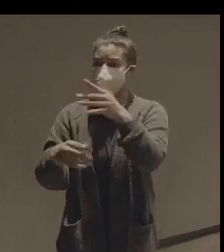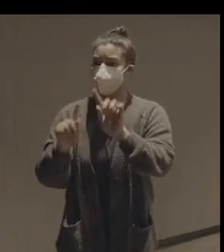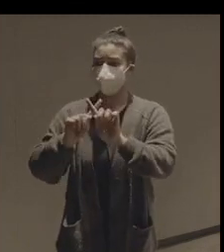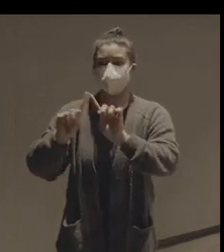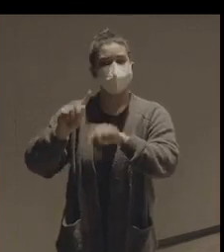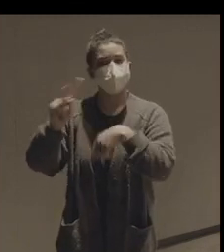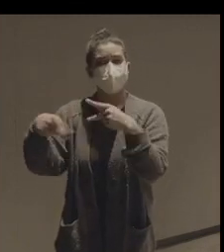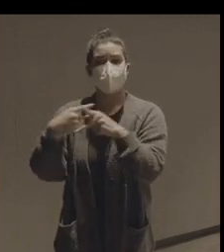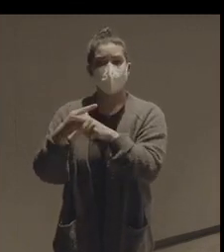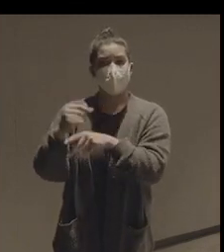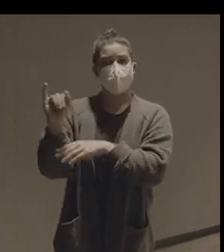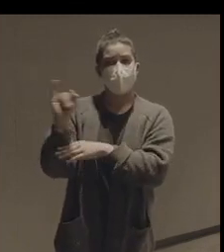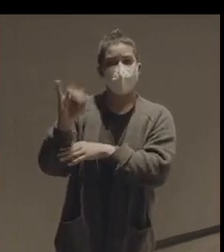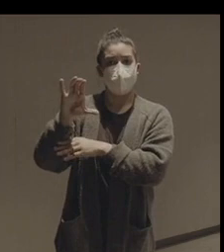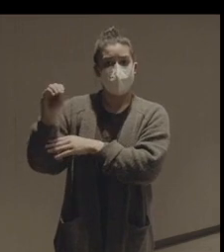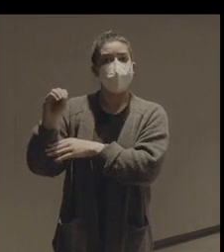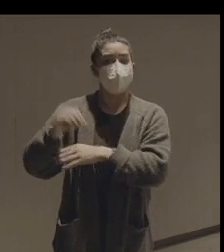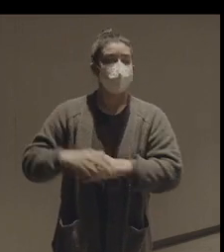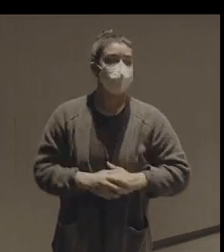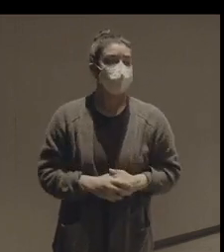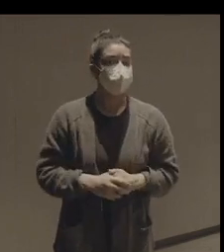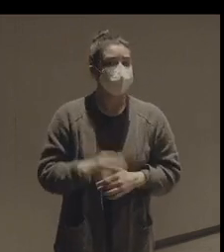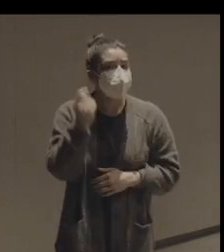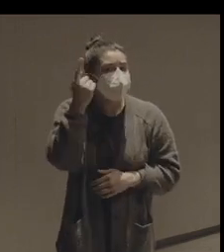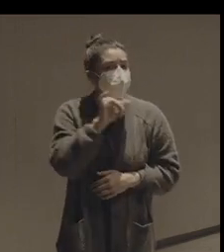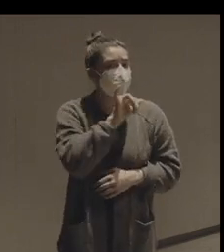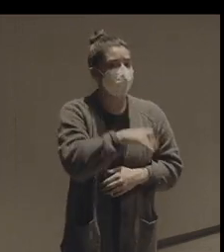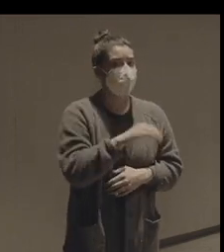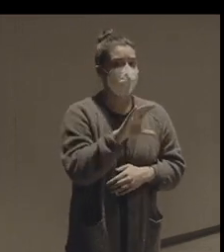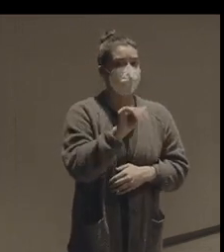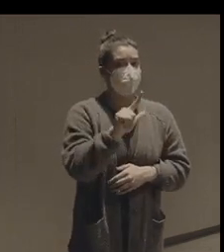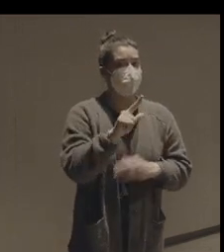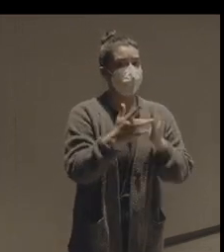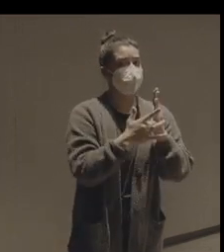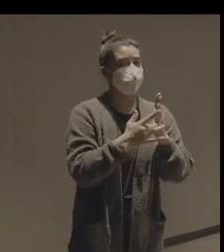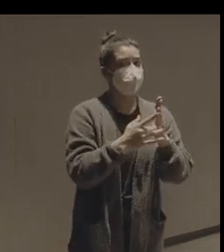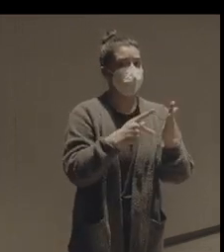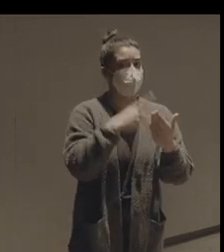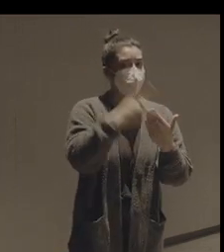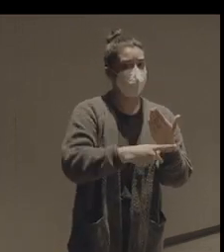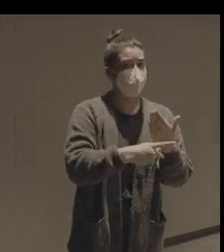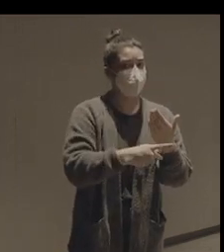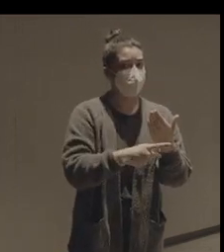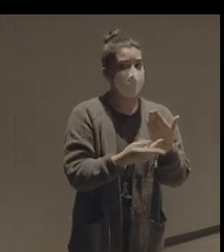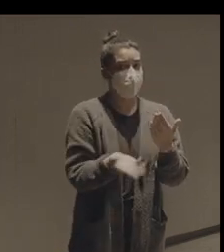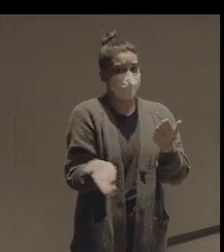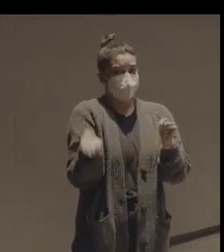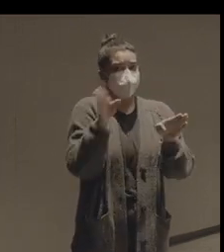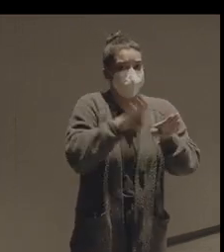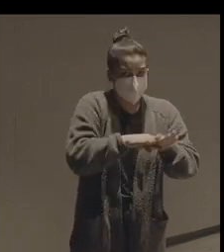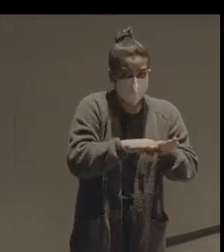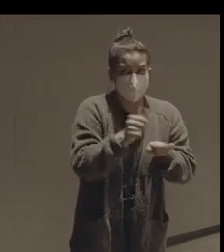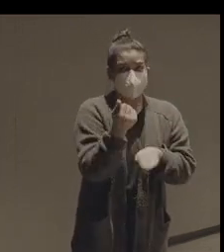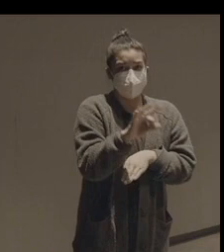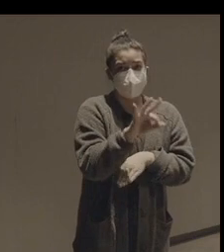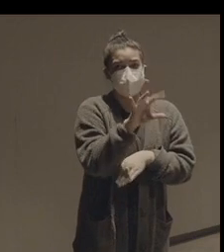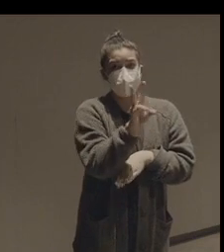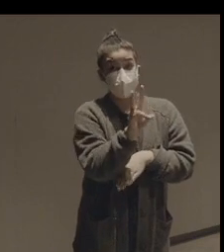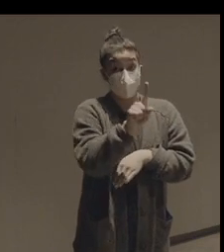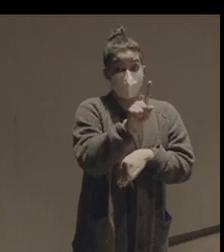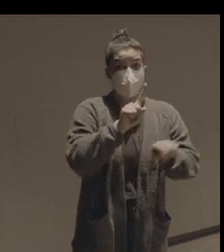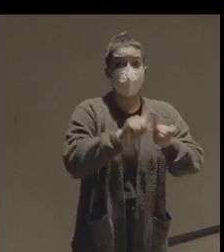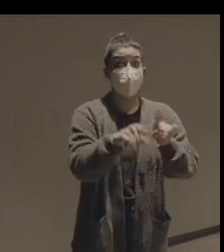part of and that program was recently resurrected at LA County, so they have a new art and technology program